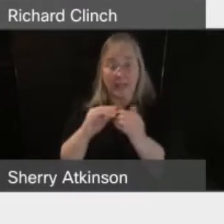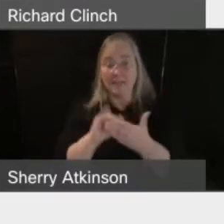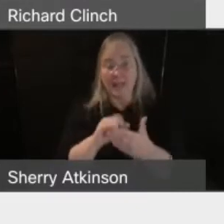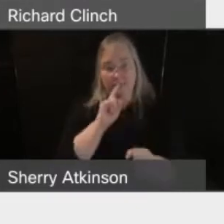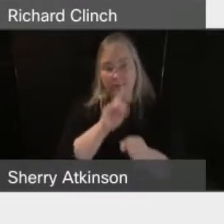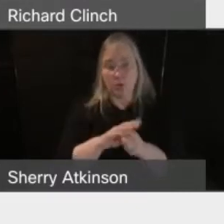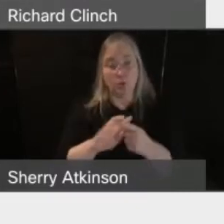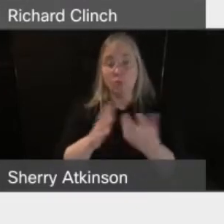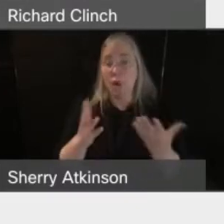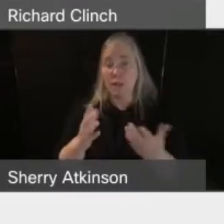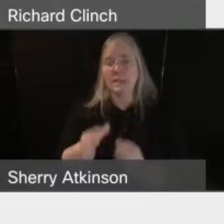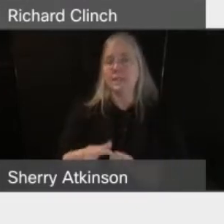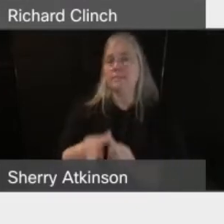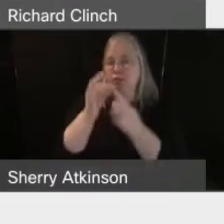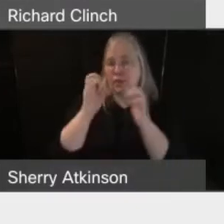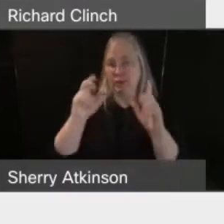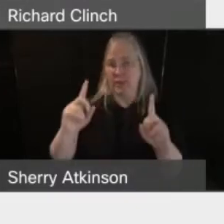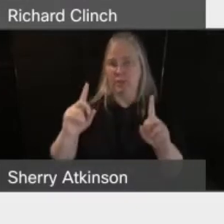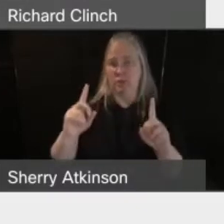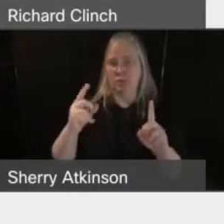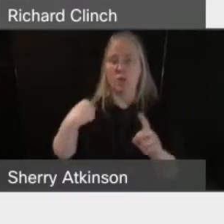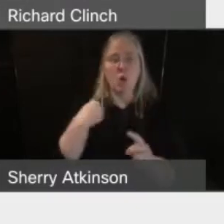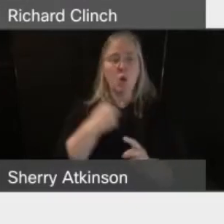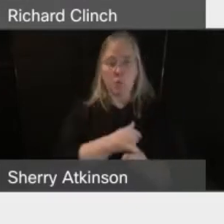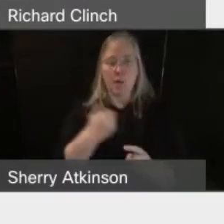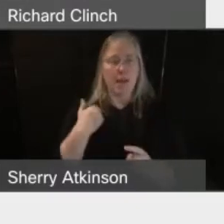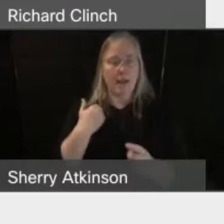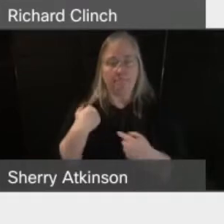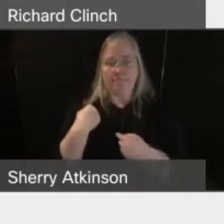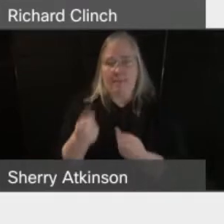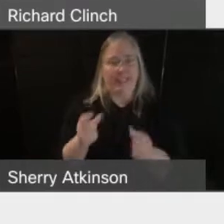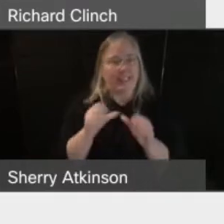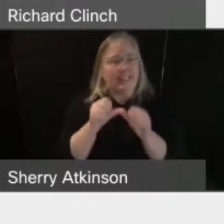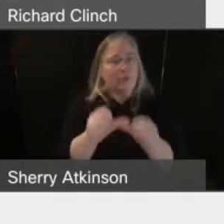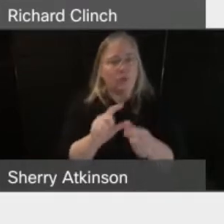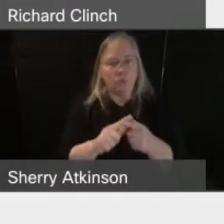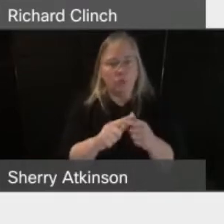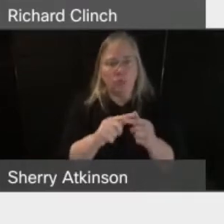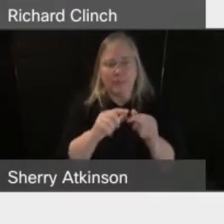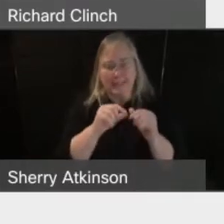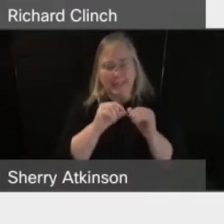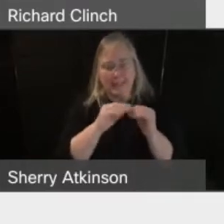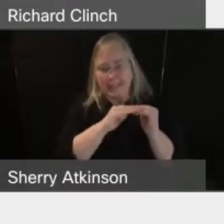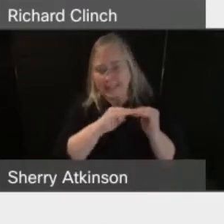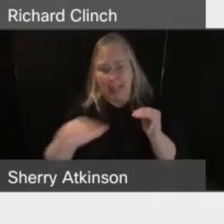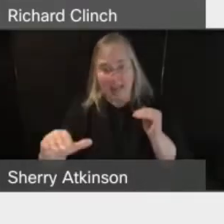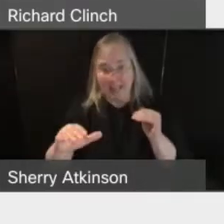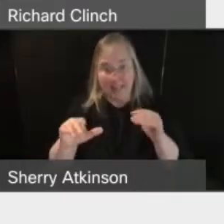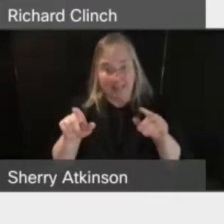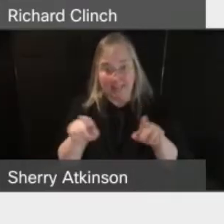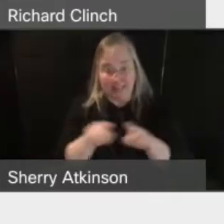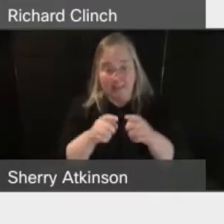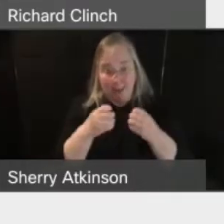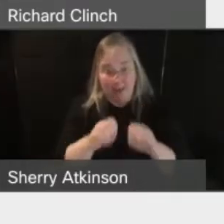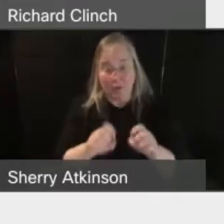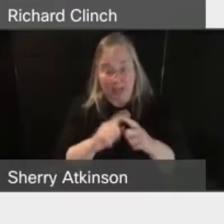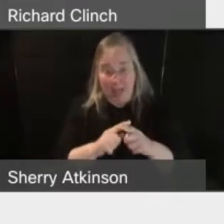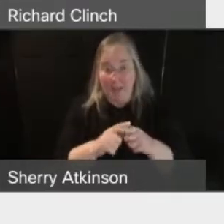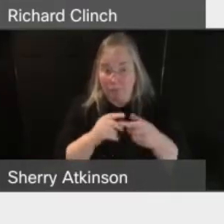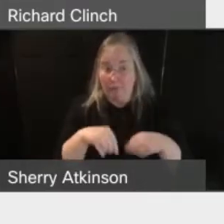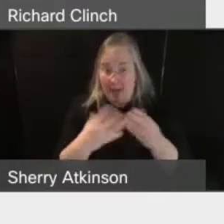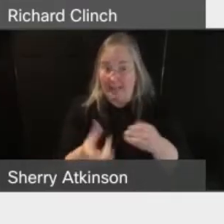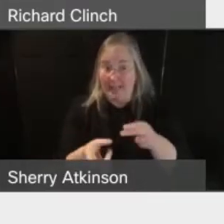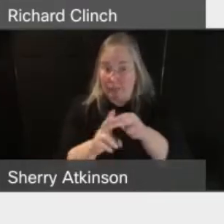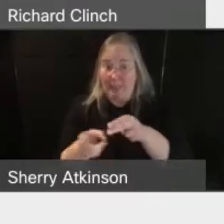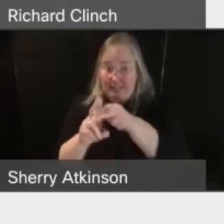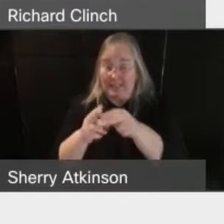special education. We have continued to sustain those efforts and provide increases year after year, but I